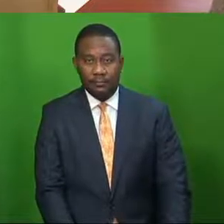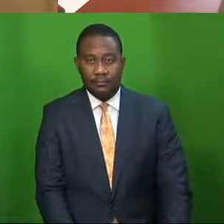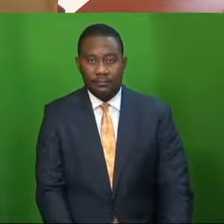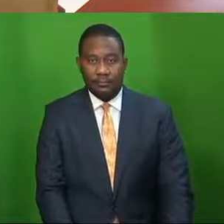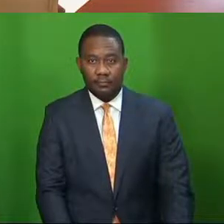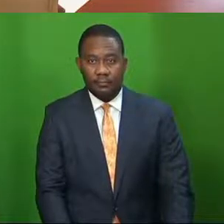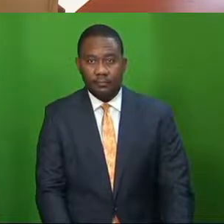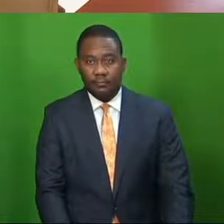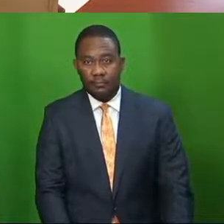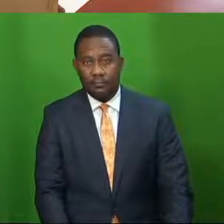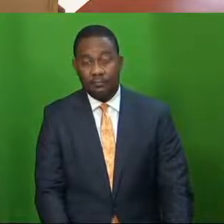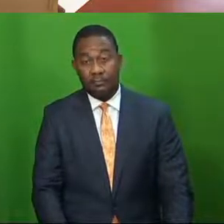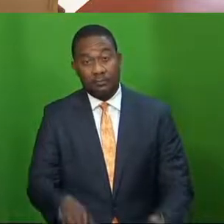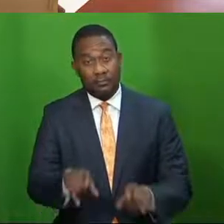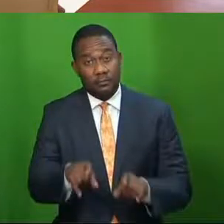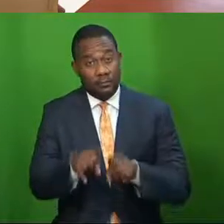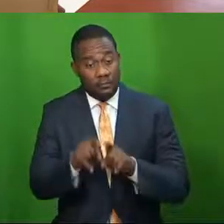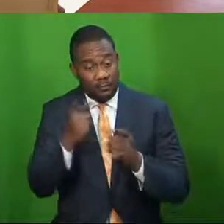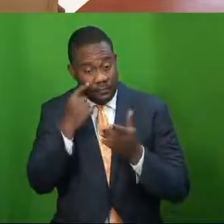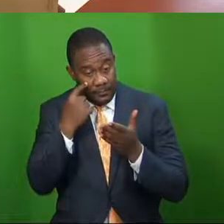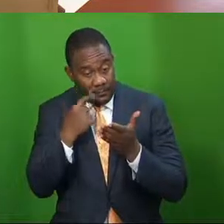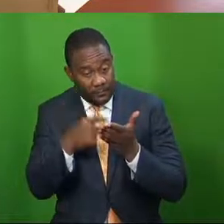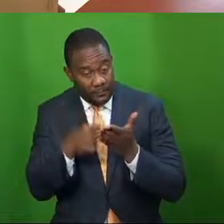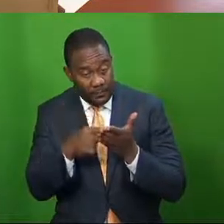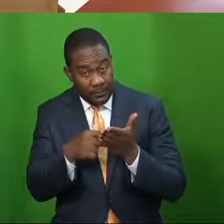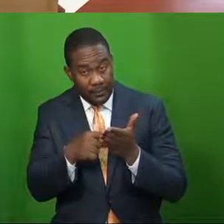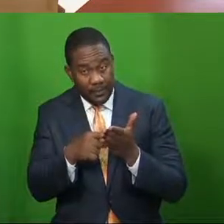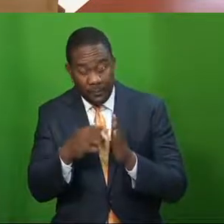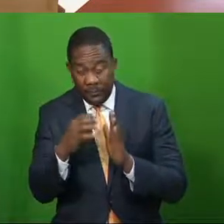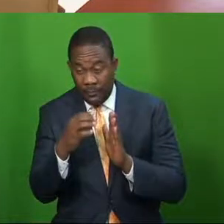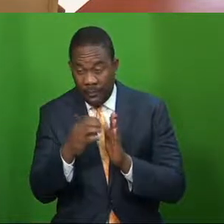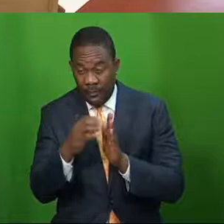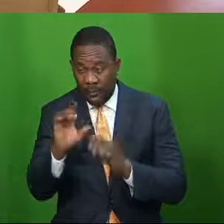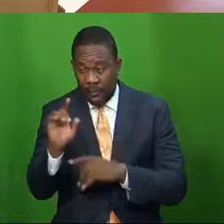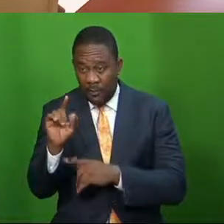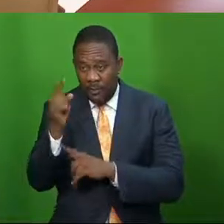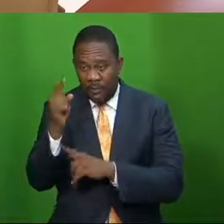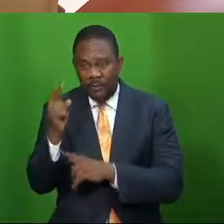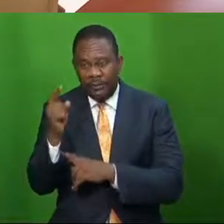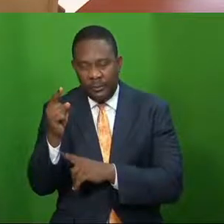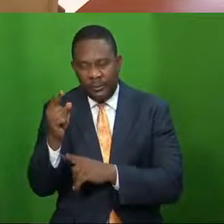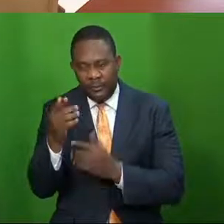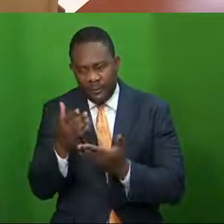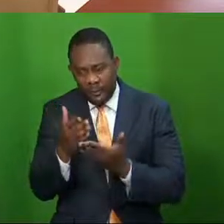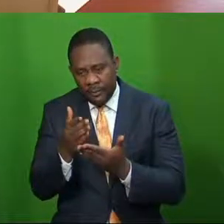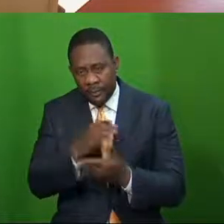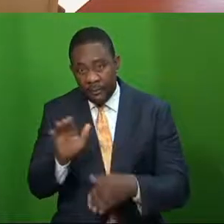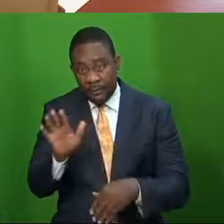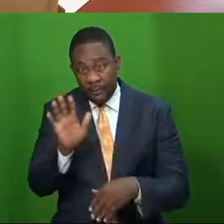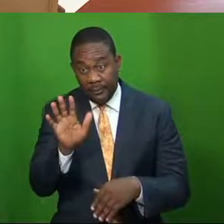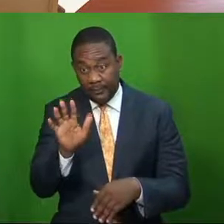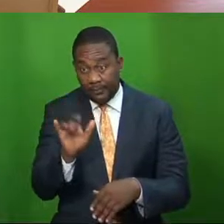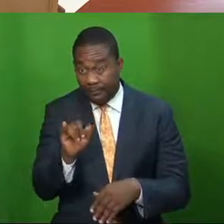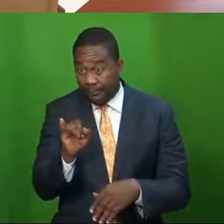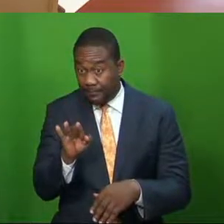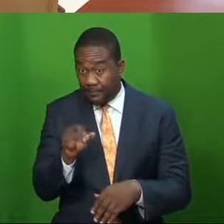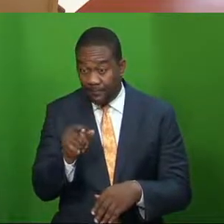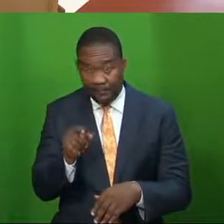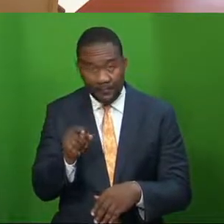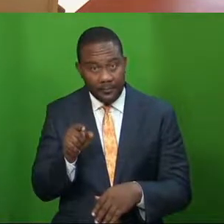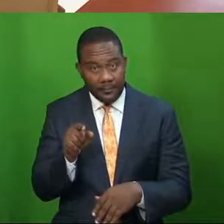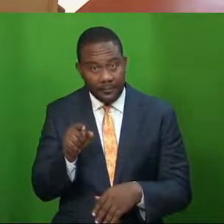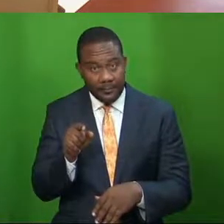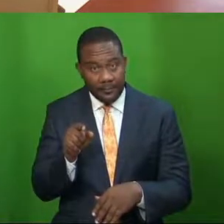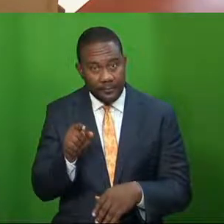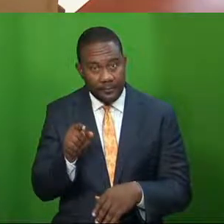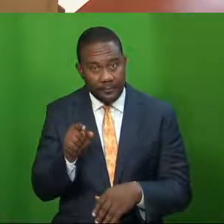the first paragraph of point 5, I believe that if the outcome of the test result is inserted, it